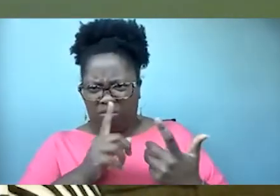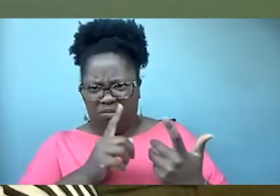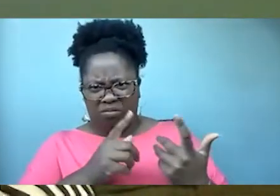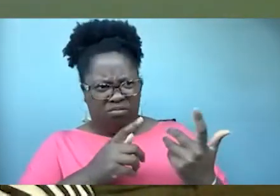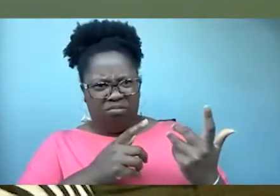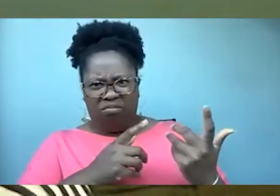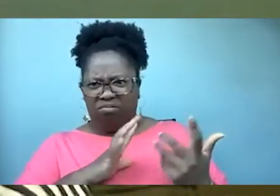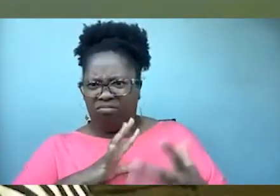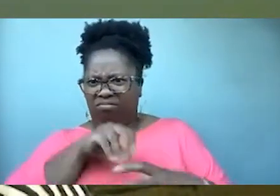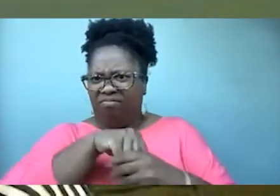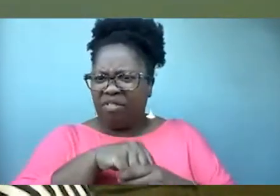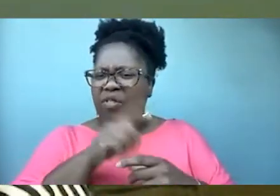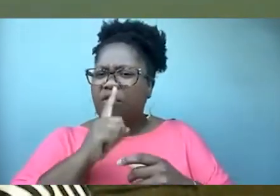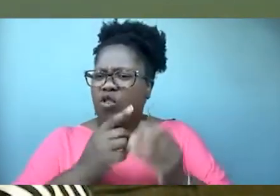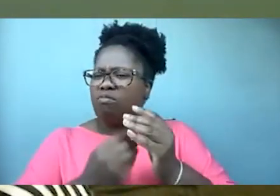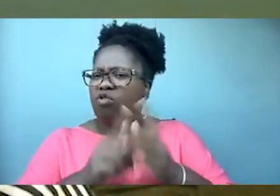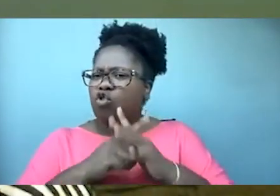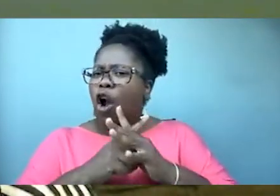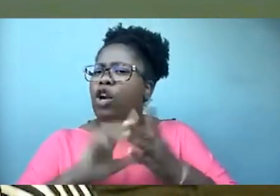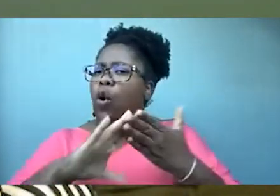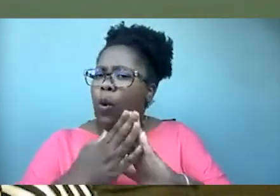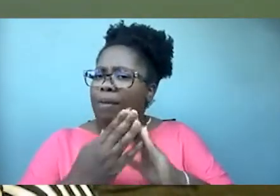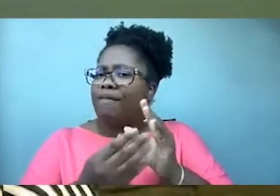useful for inspiring and moving this work forward?